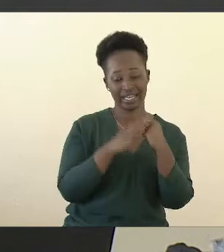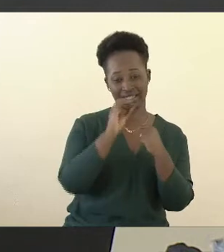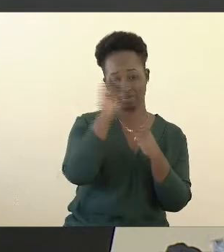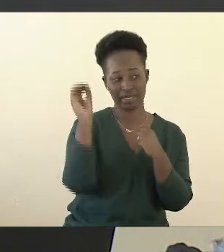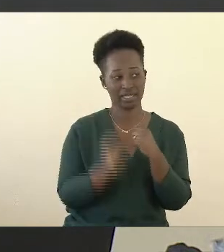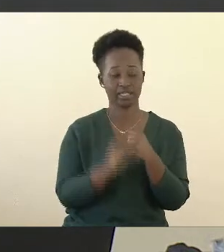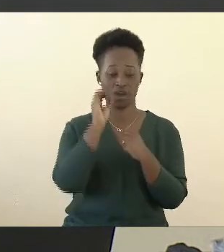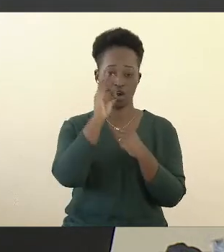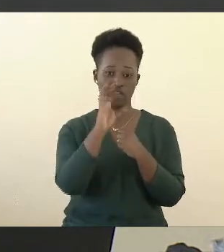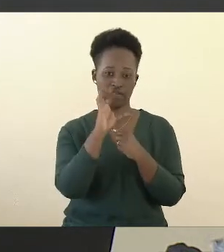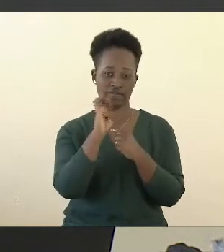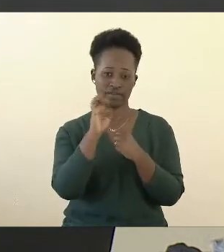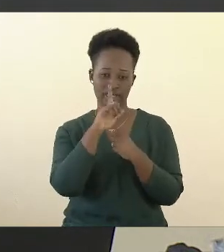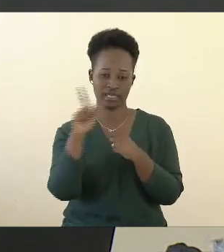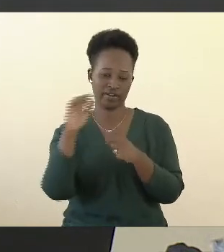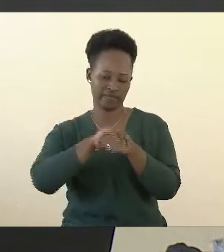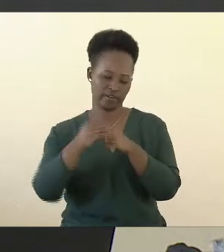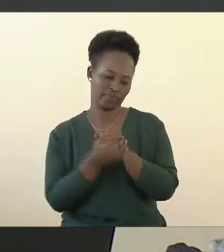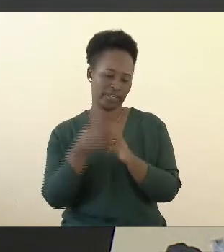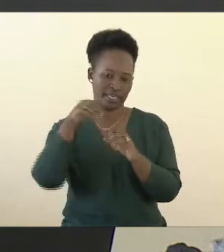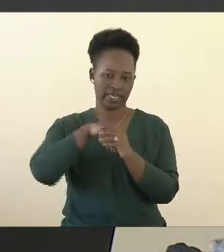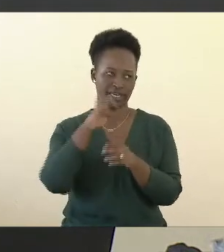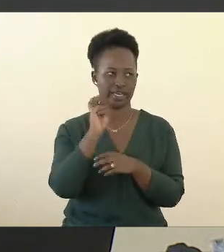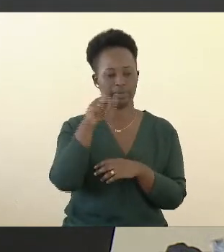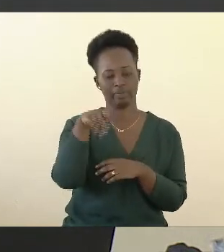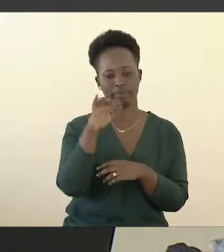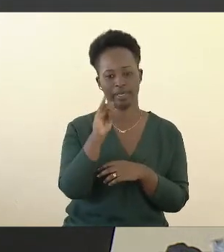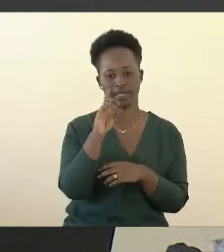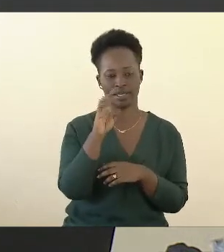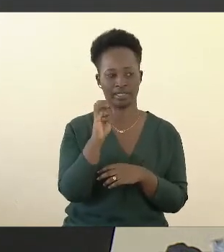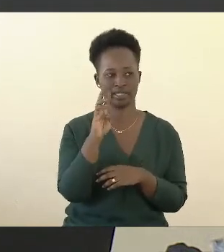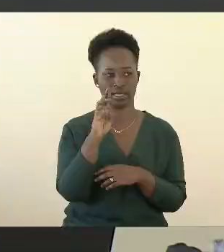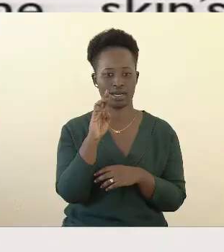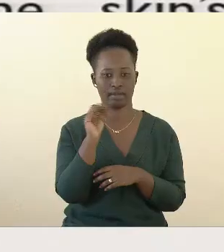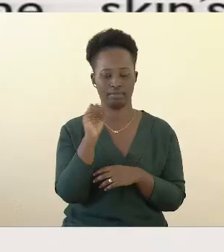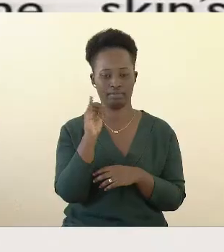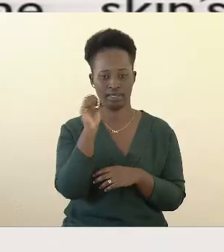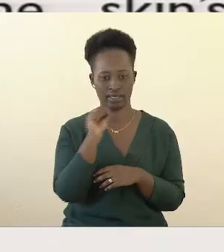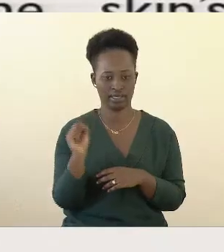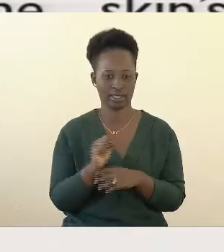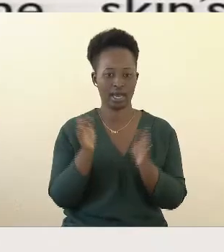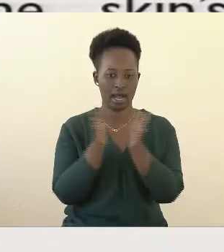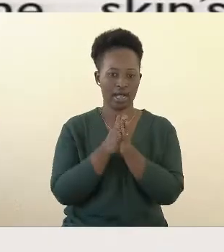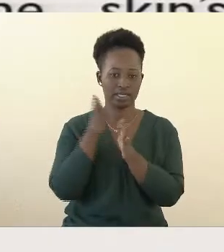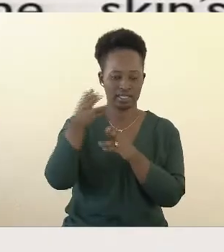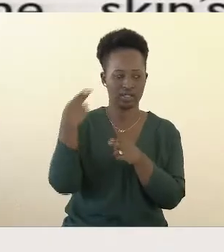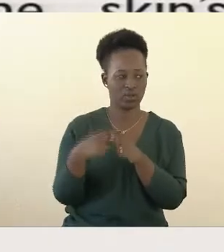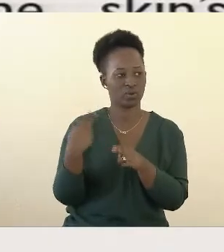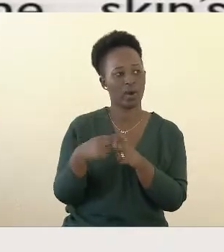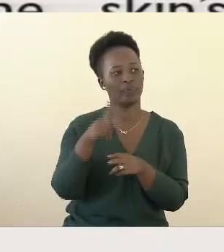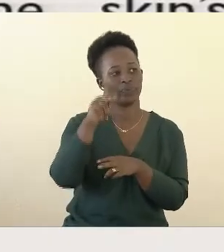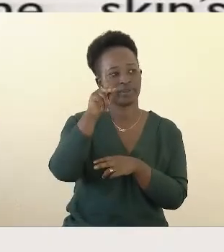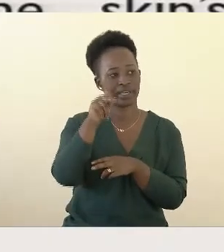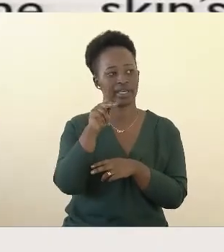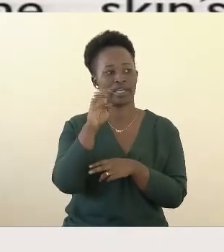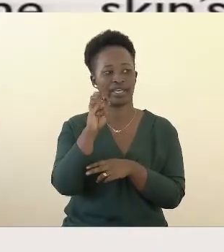in epidermis are made up of dead cells, and these are called keratinocytes. Keratinocytes are